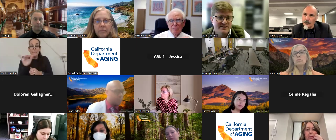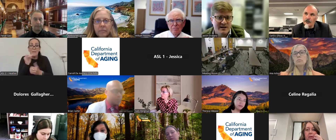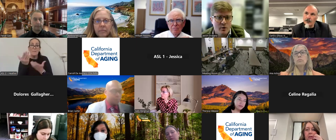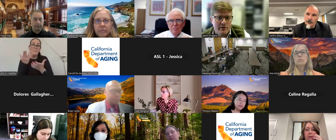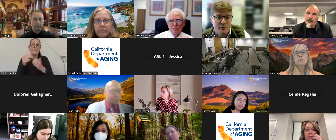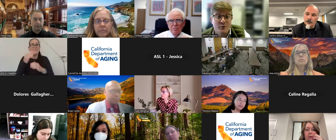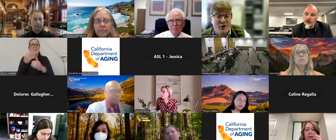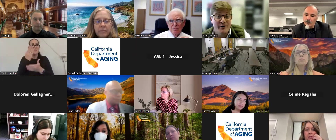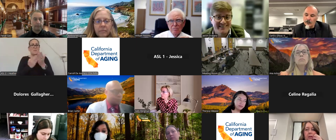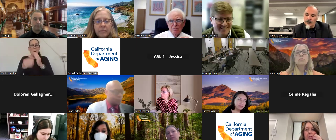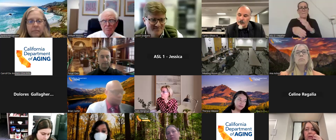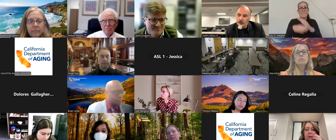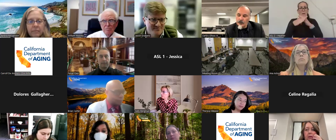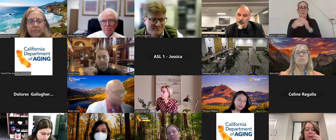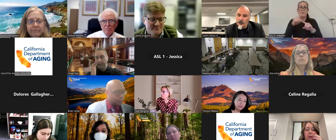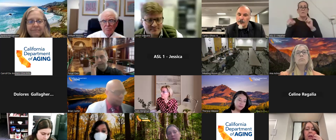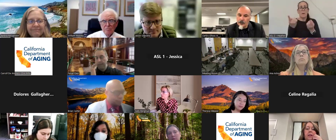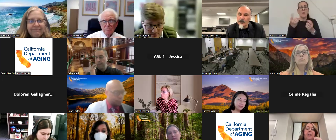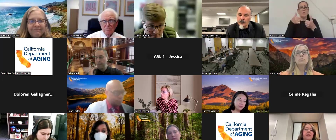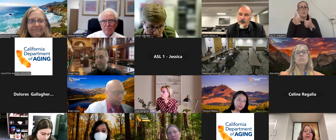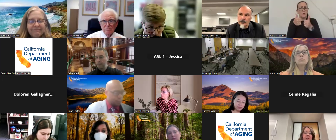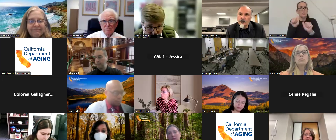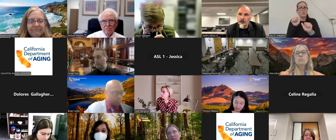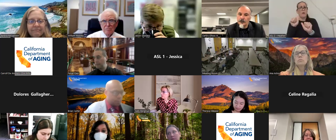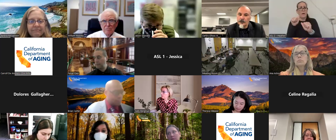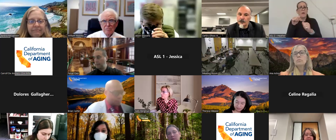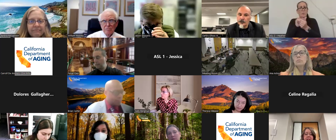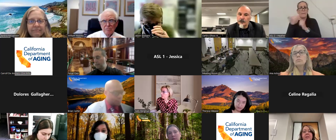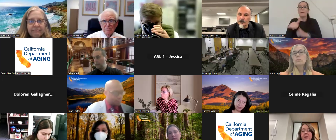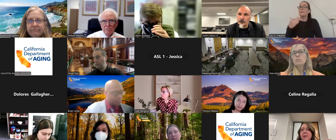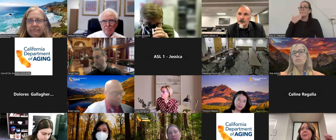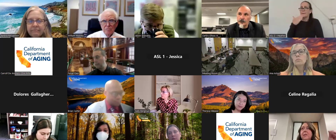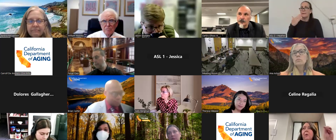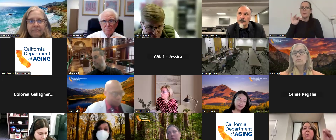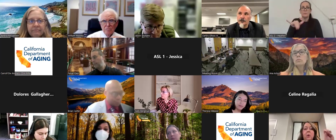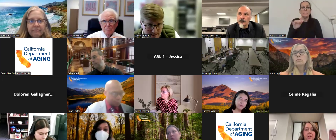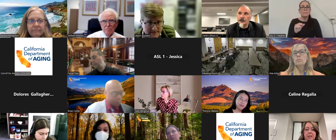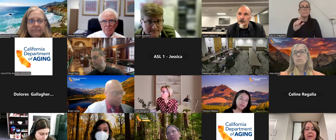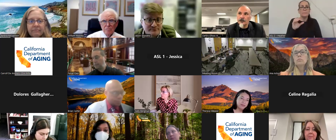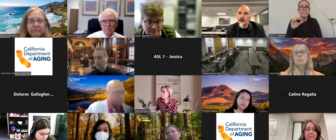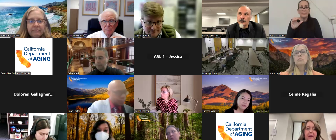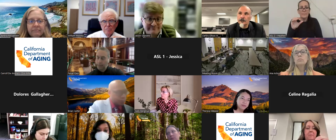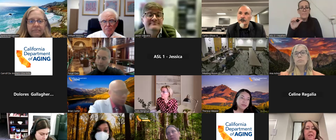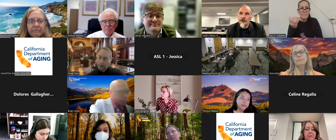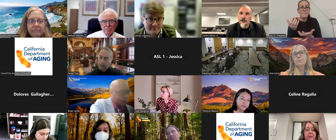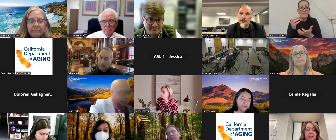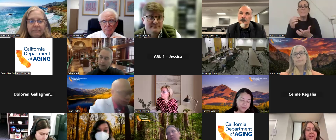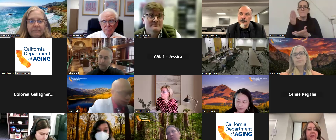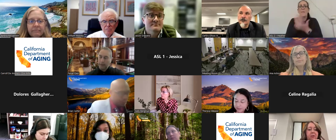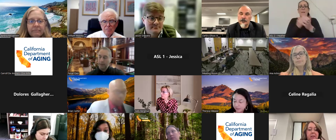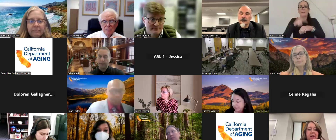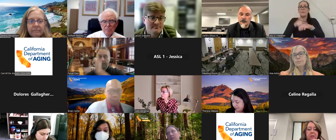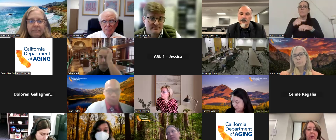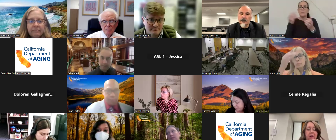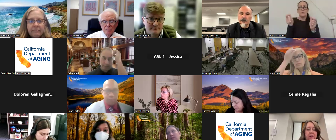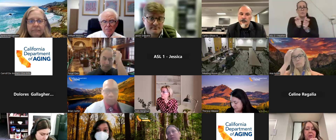But that's where we're starting. Yeah, thank you. Even sometimes small words can make a big difference